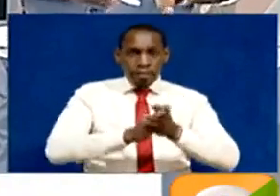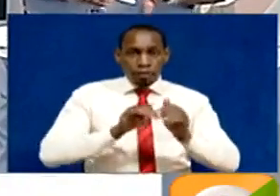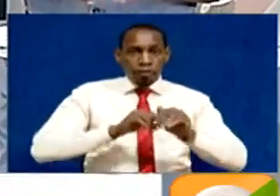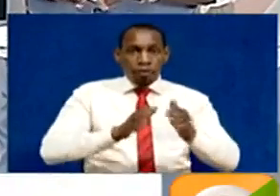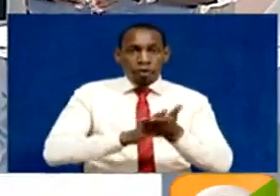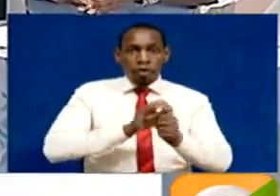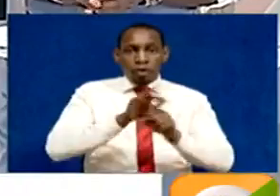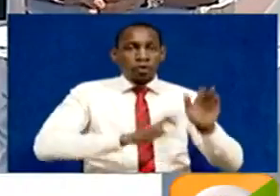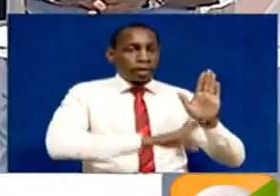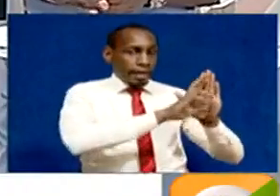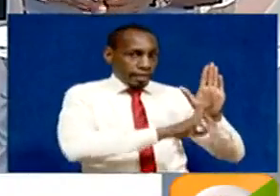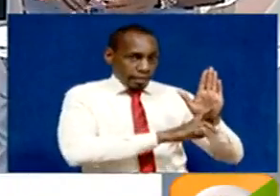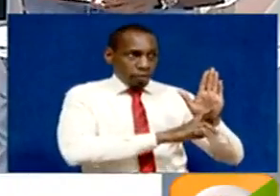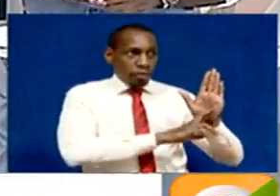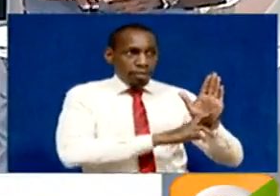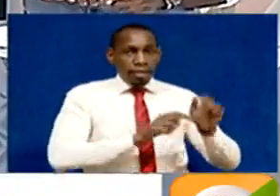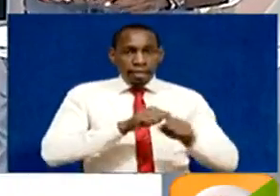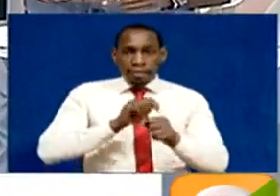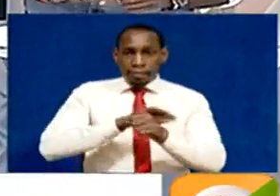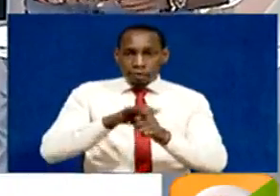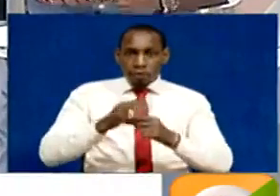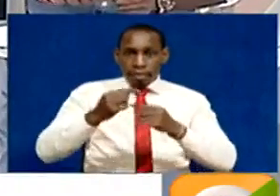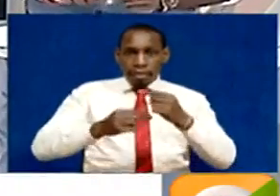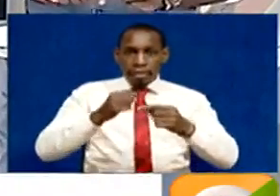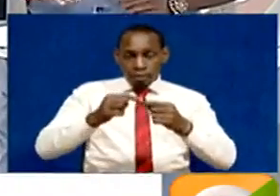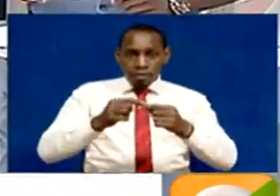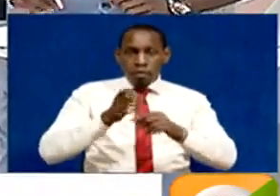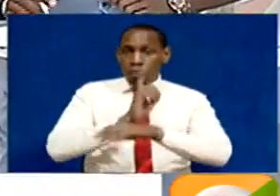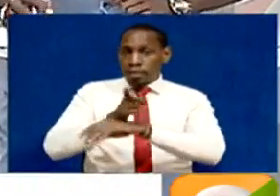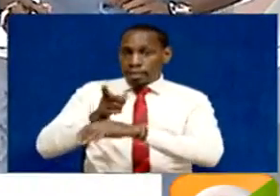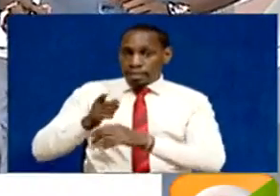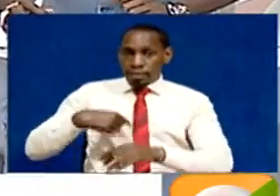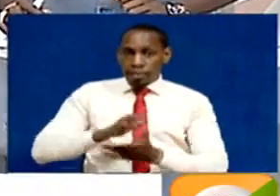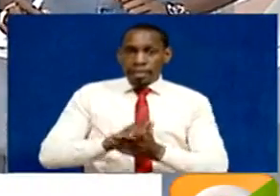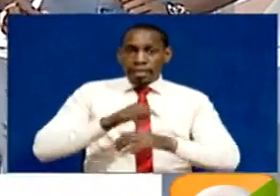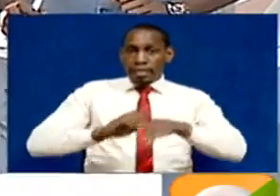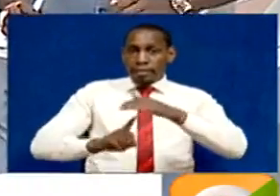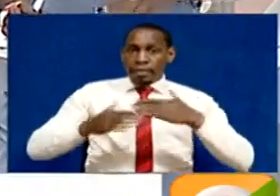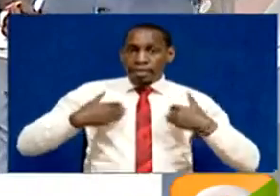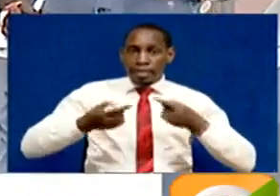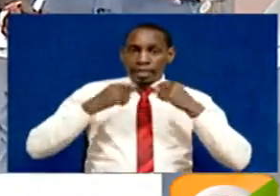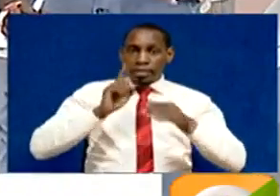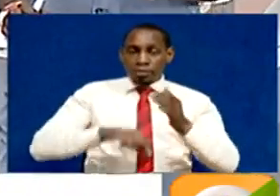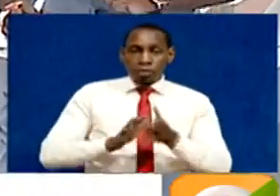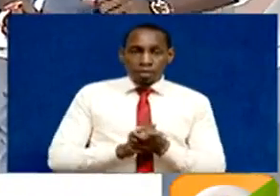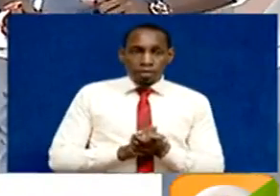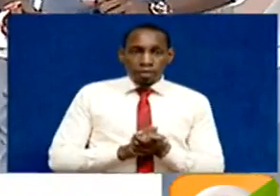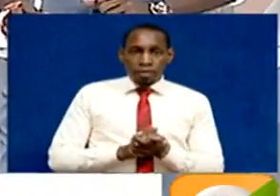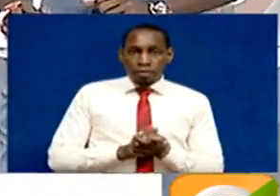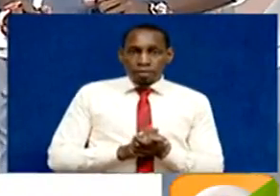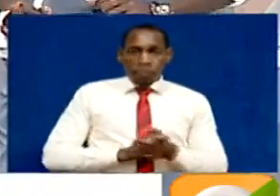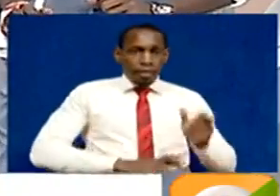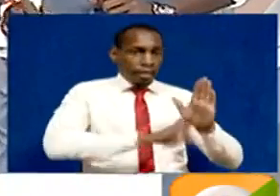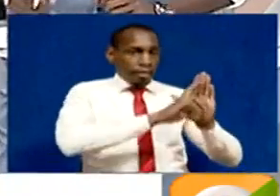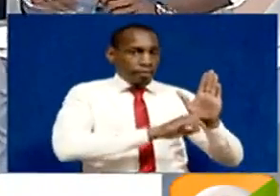observing COVID-19 protocols as the pandemic remains a real threat. This after the Ministry of Health announced a relaxation of the